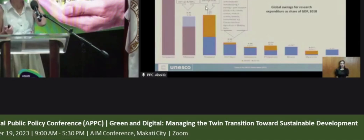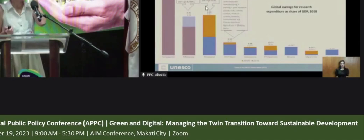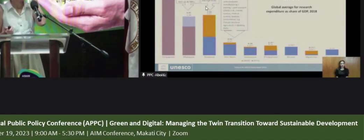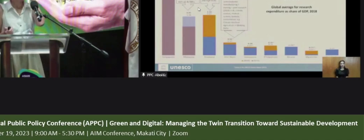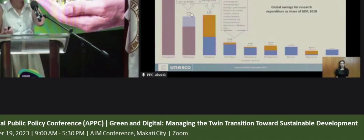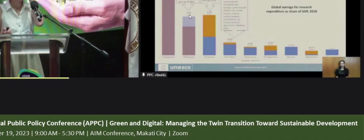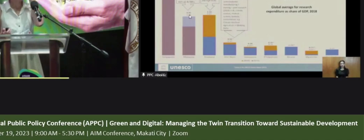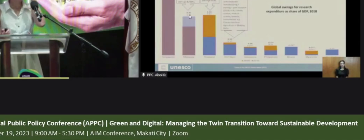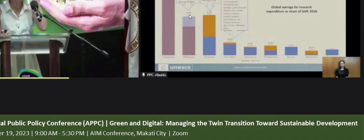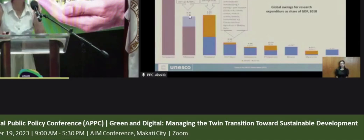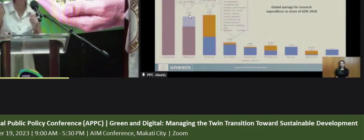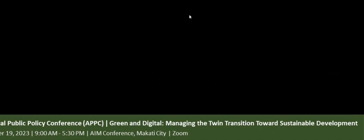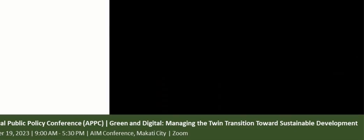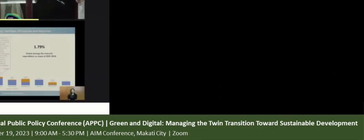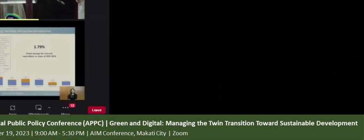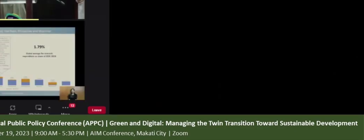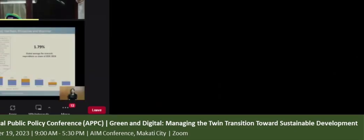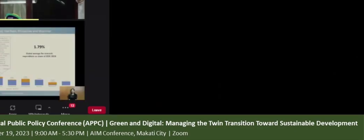So